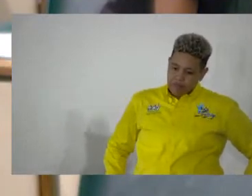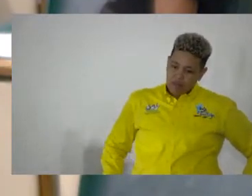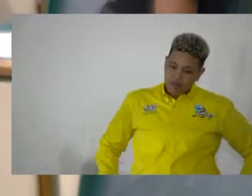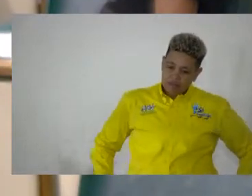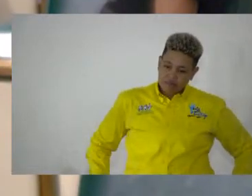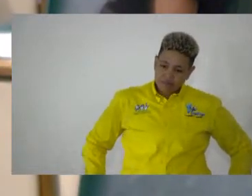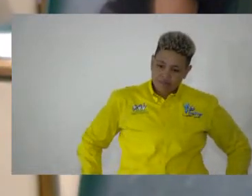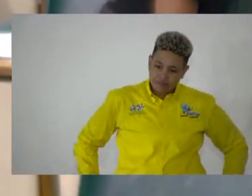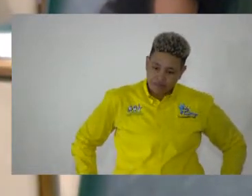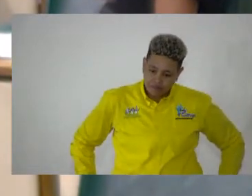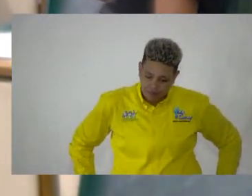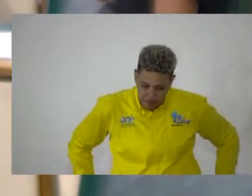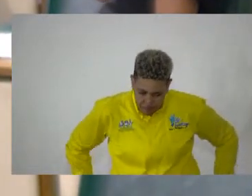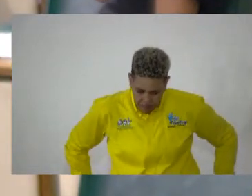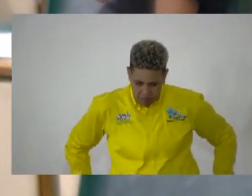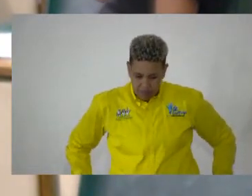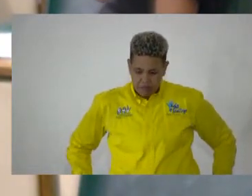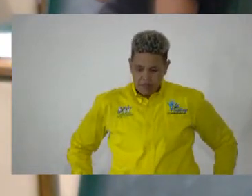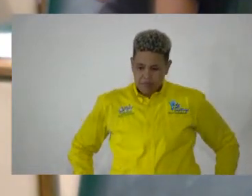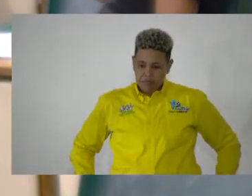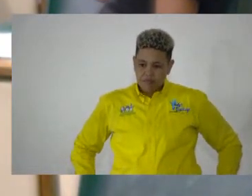that. So, Madam Speaker,